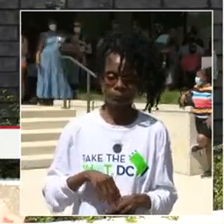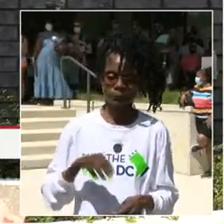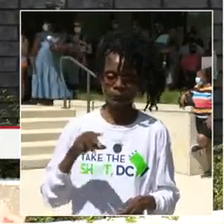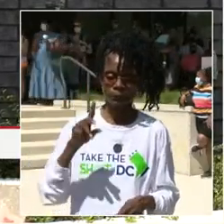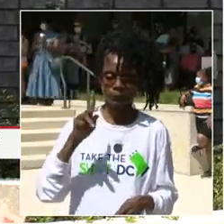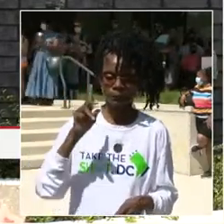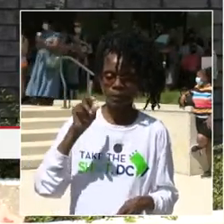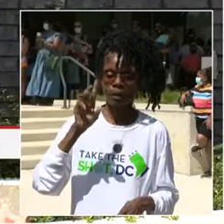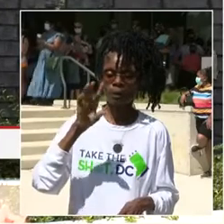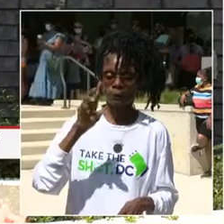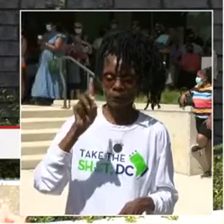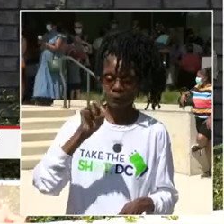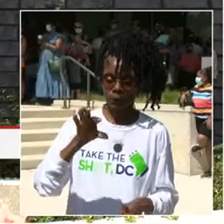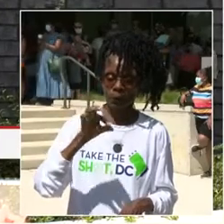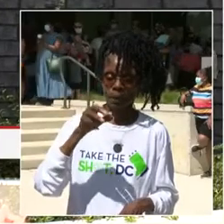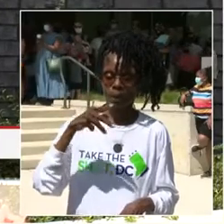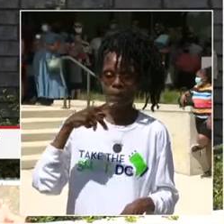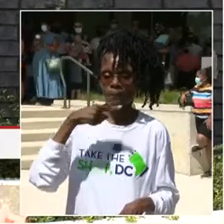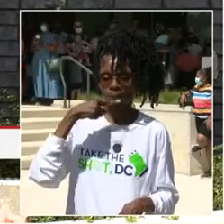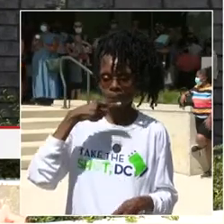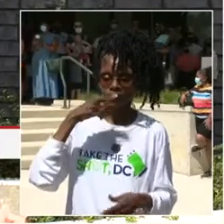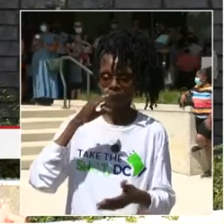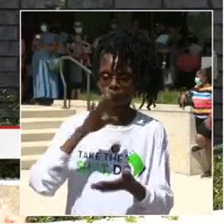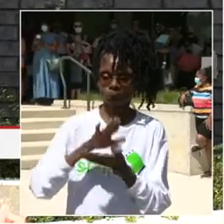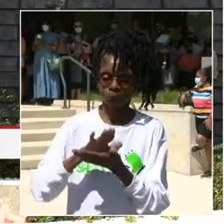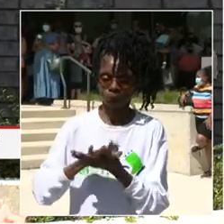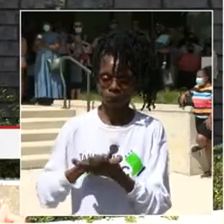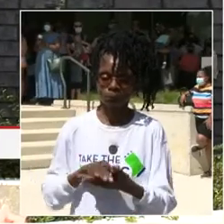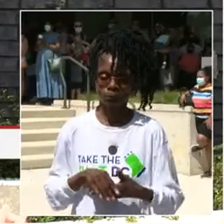As I think about where we are today, it's been